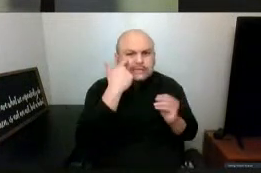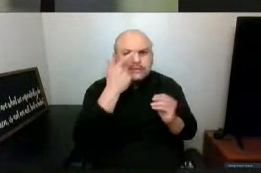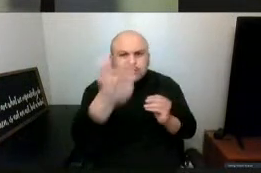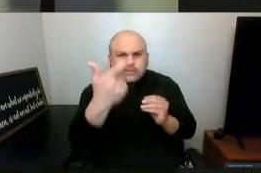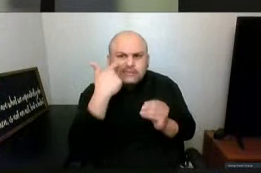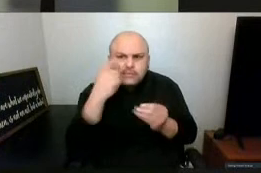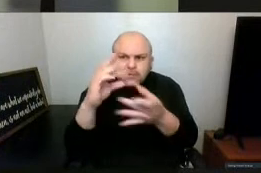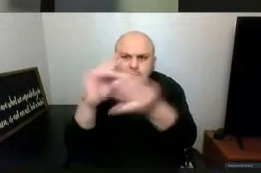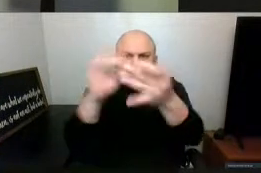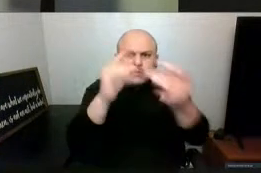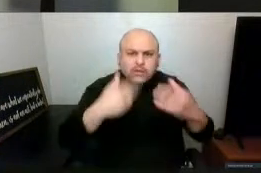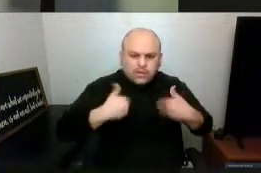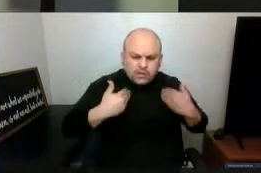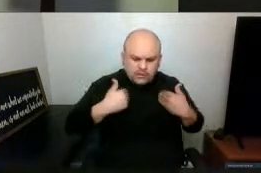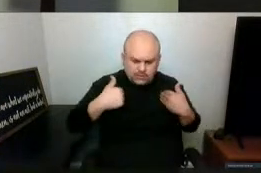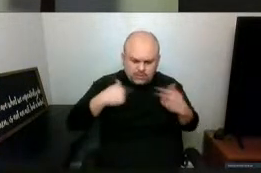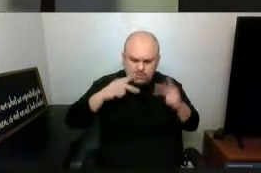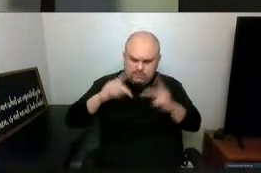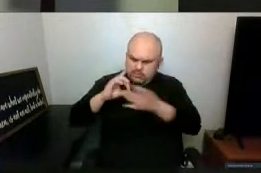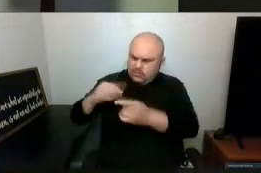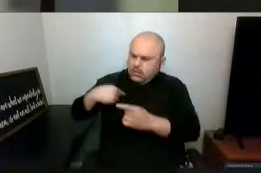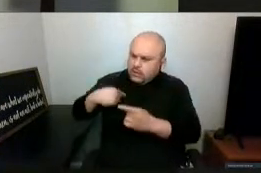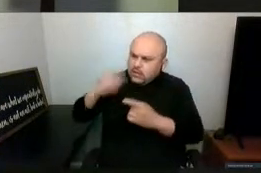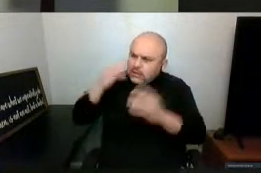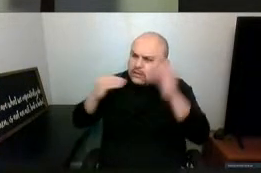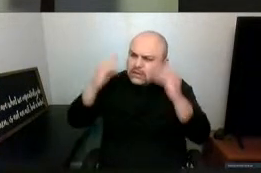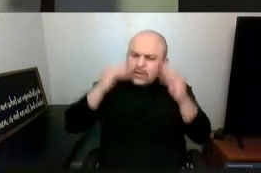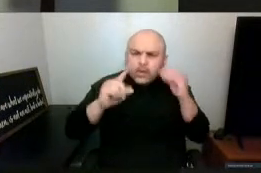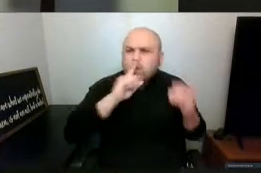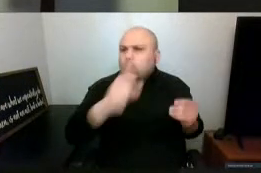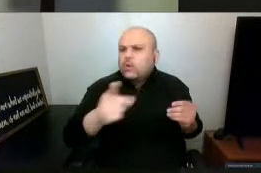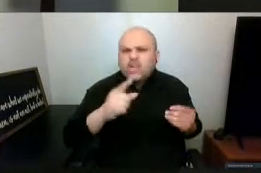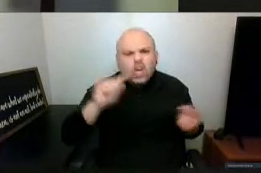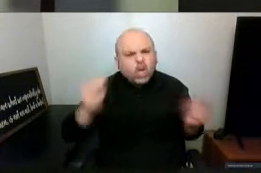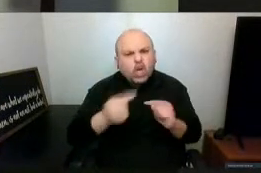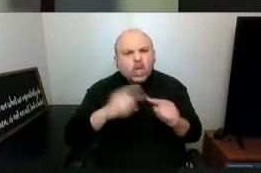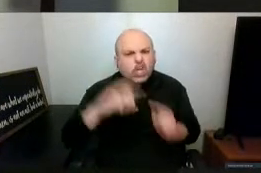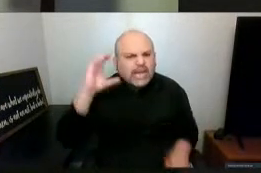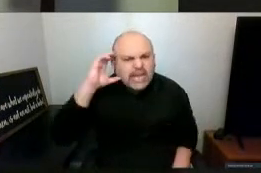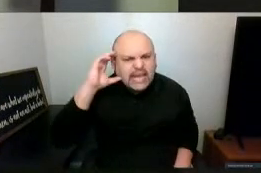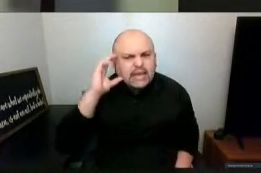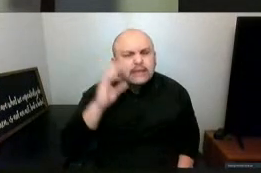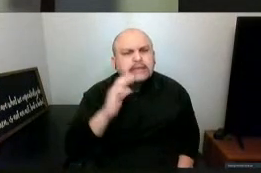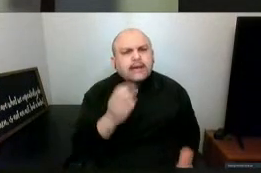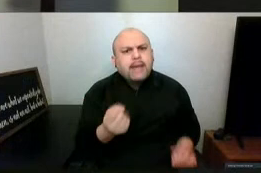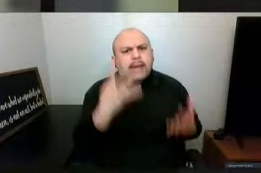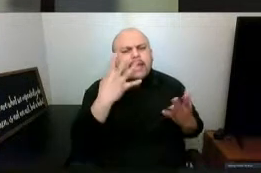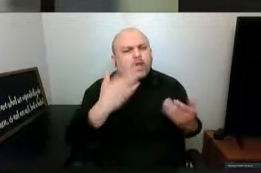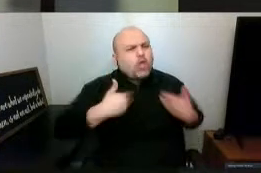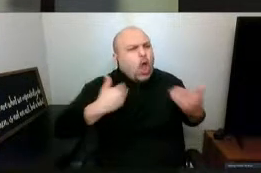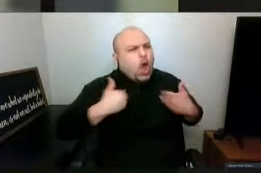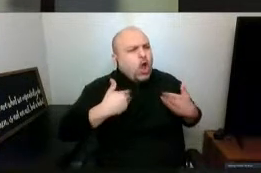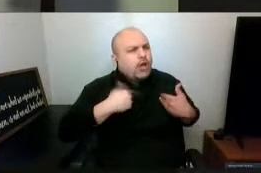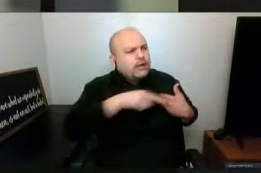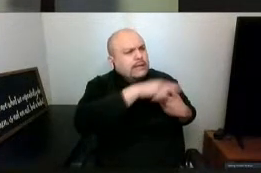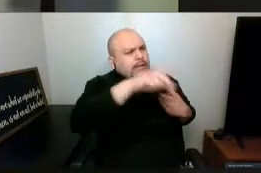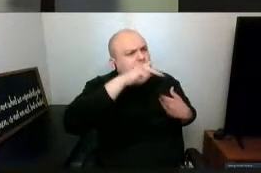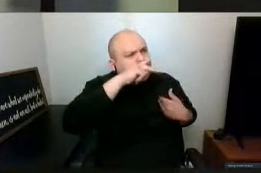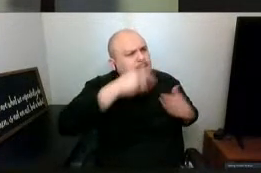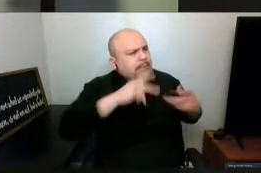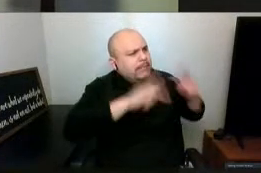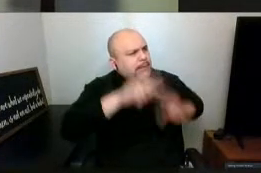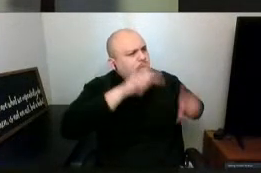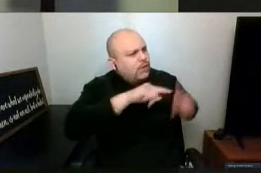have been struggling. It really hurts to hear on how many young people have been